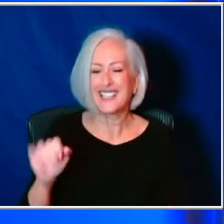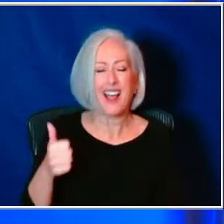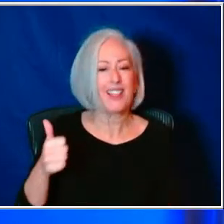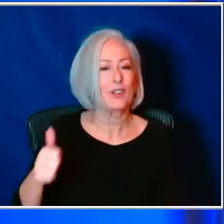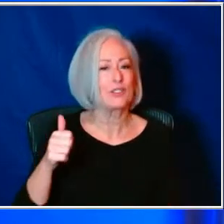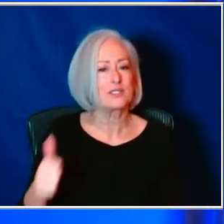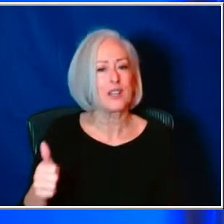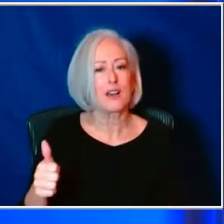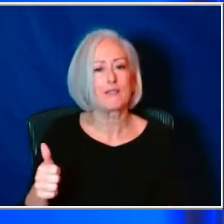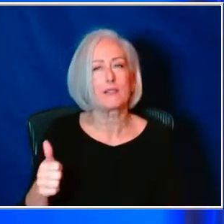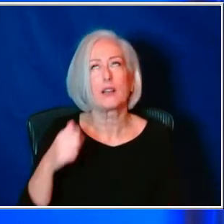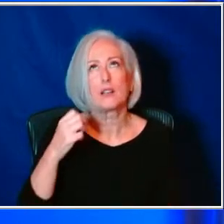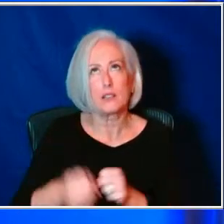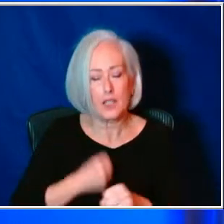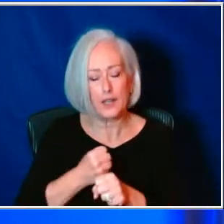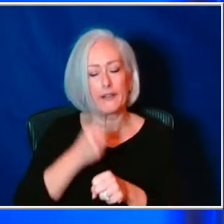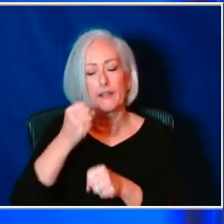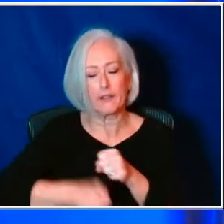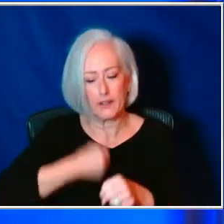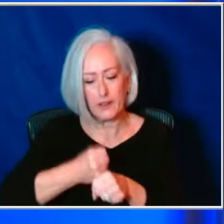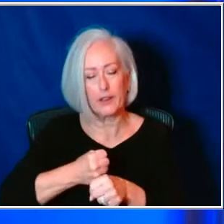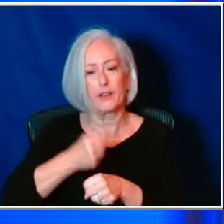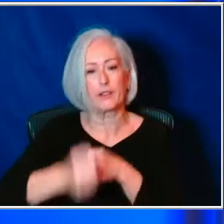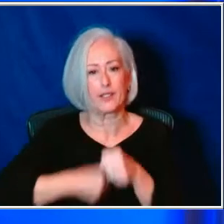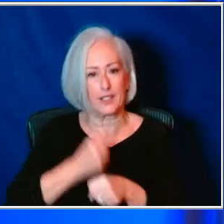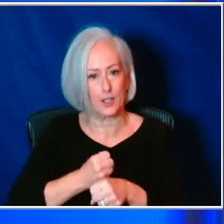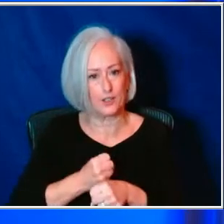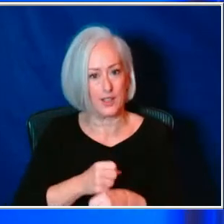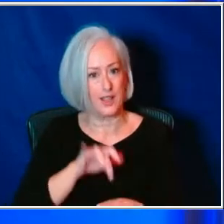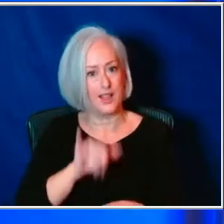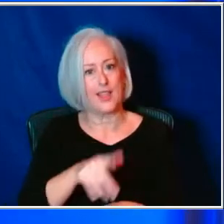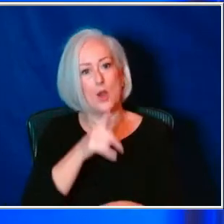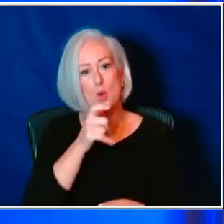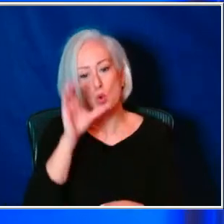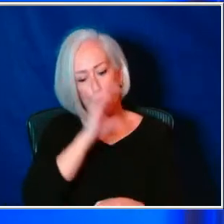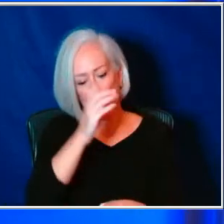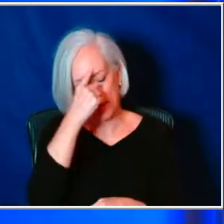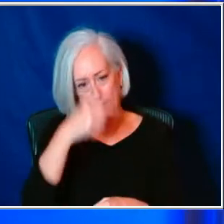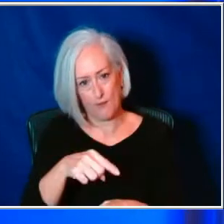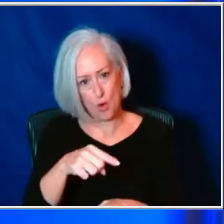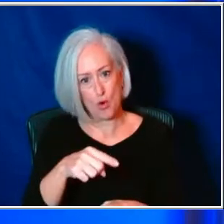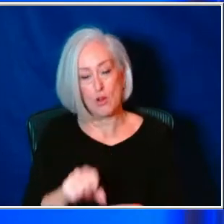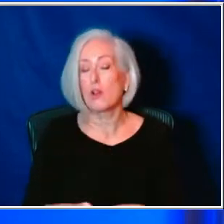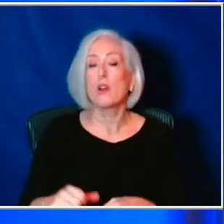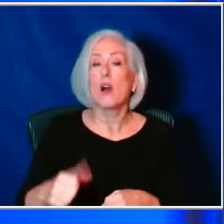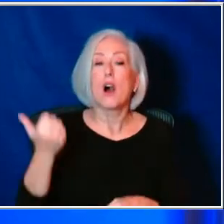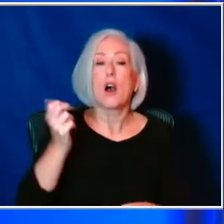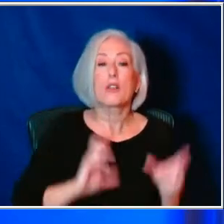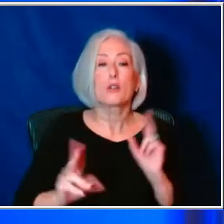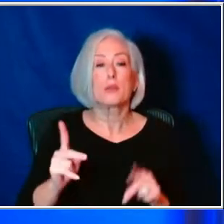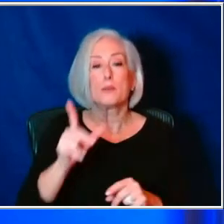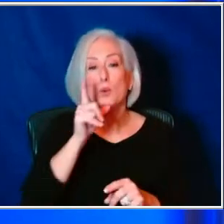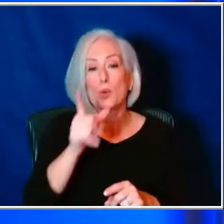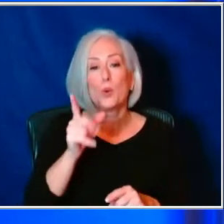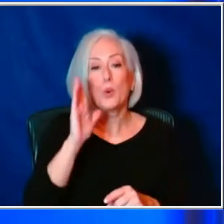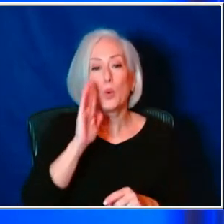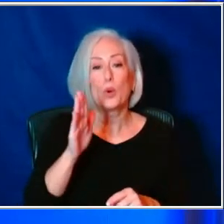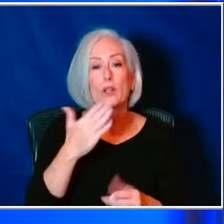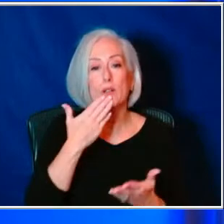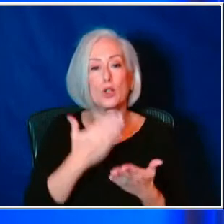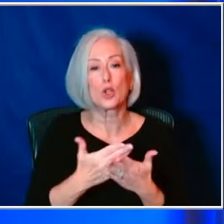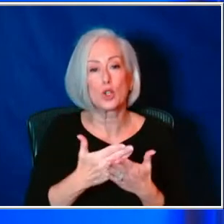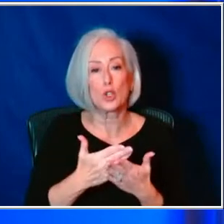are the type of individuals we're looking for. Additionally, other participants who would make great subjects in the trial would